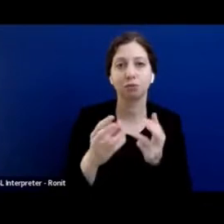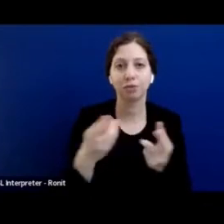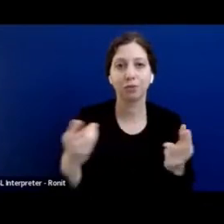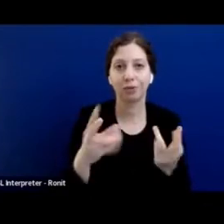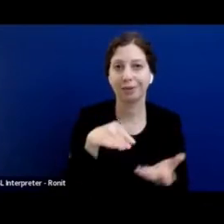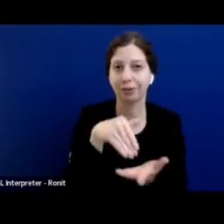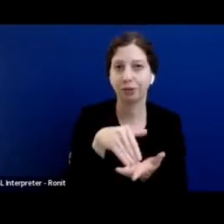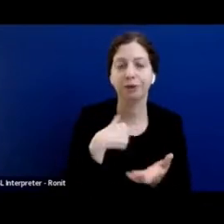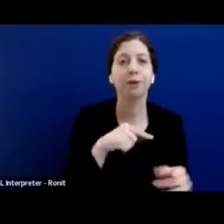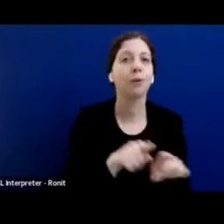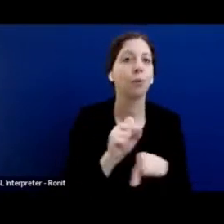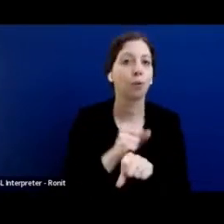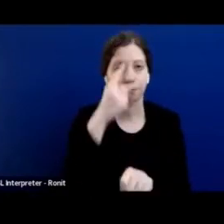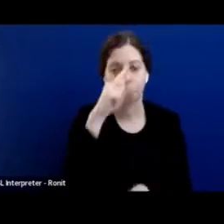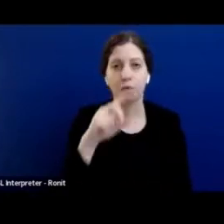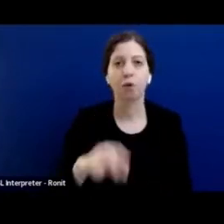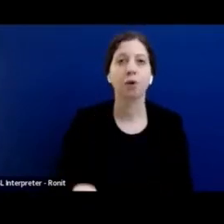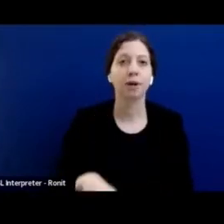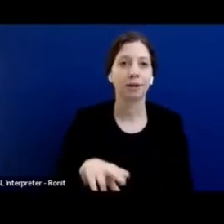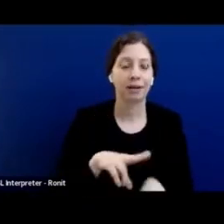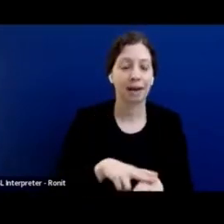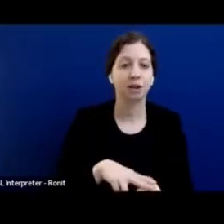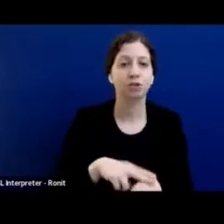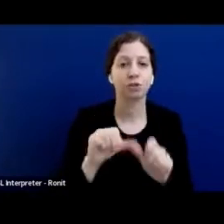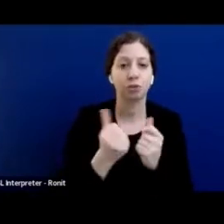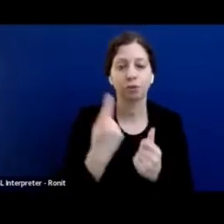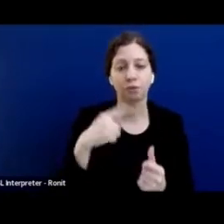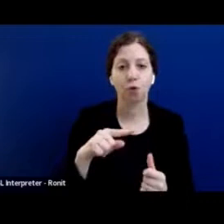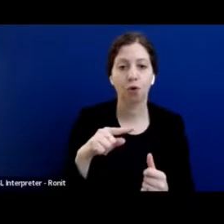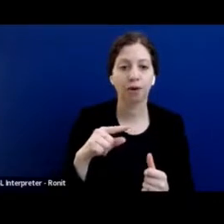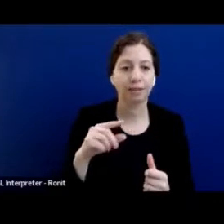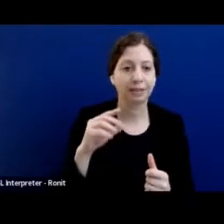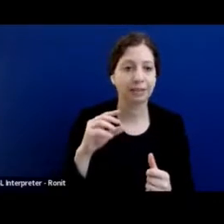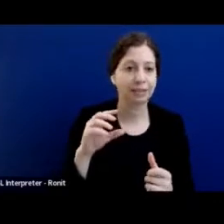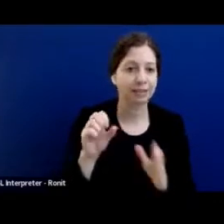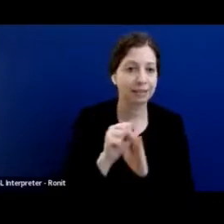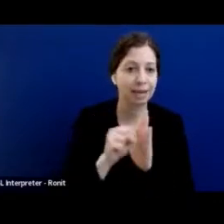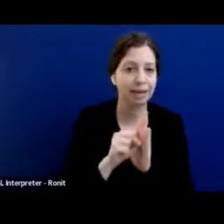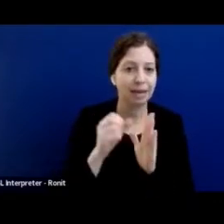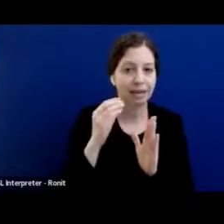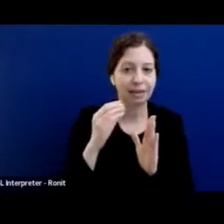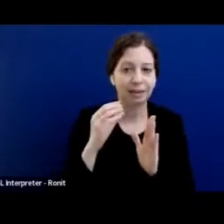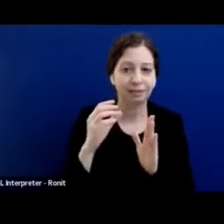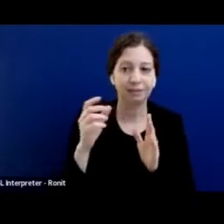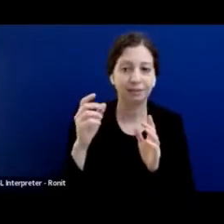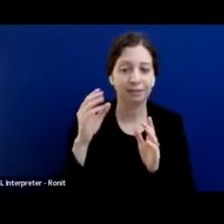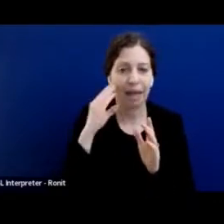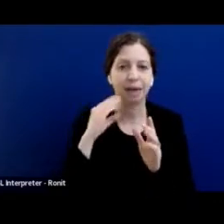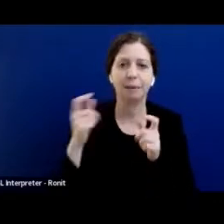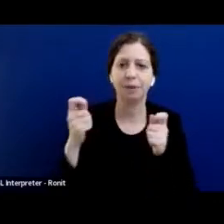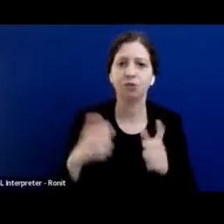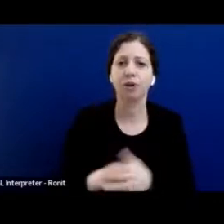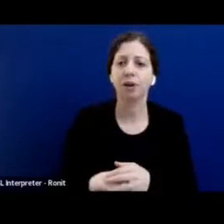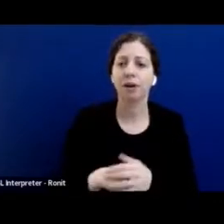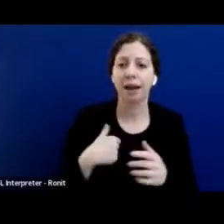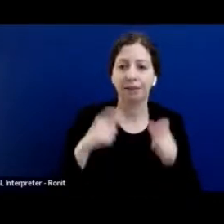I also work for the National Association of State Head Injury Administrators. I have short hair and glasses, and behind me are